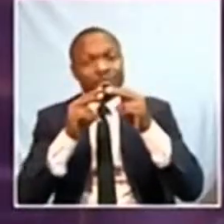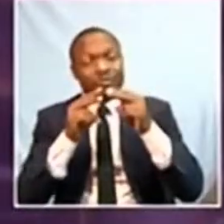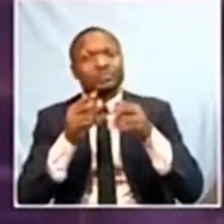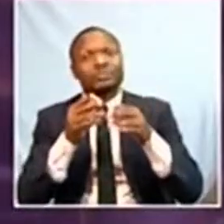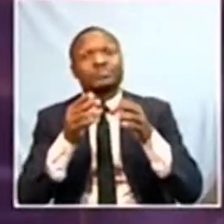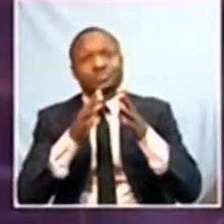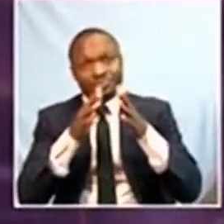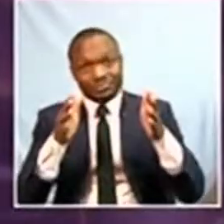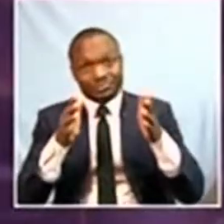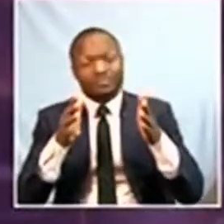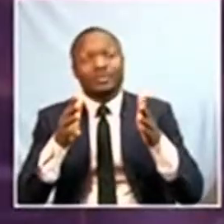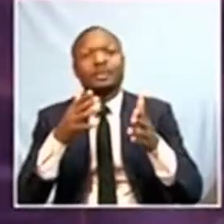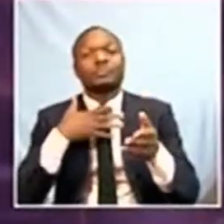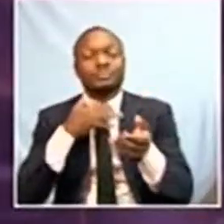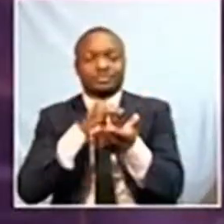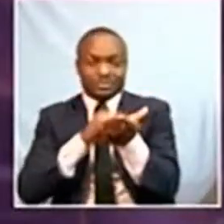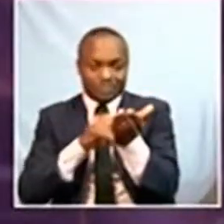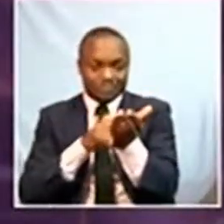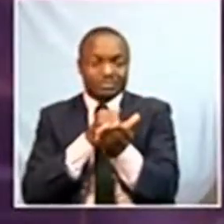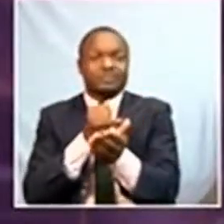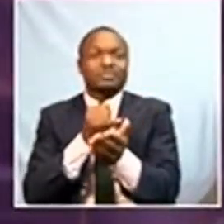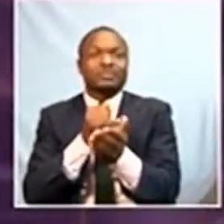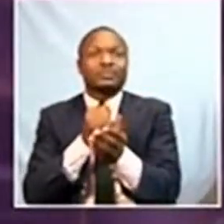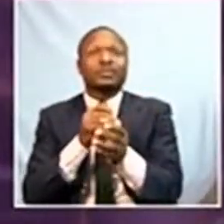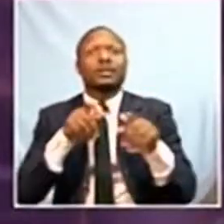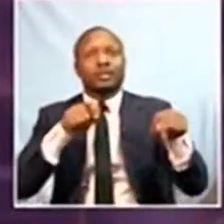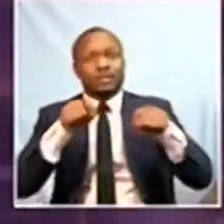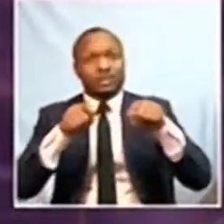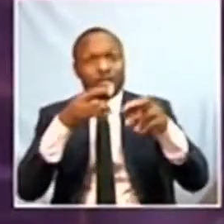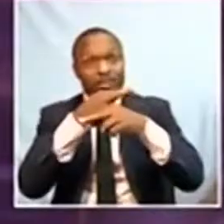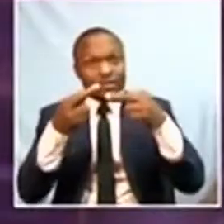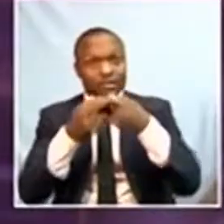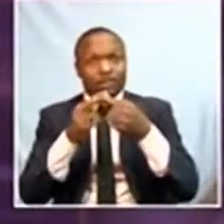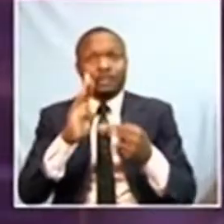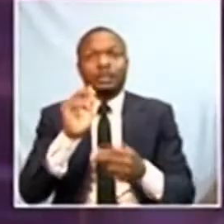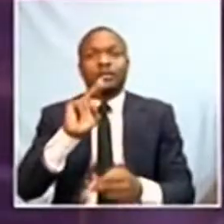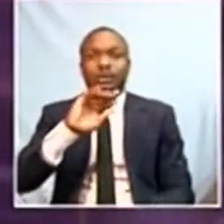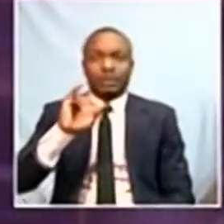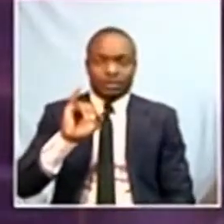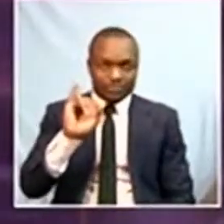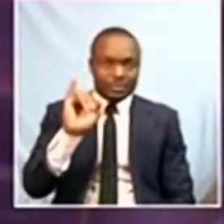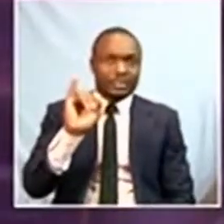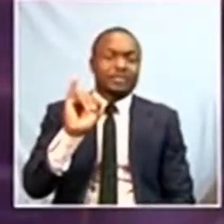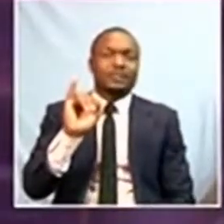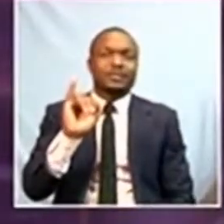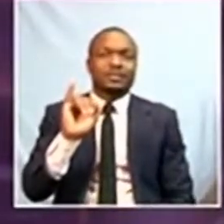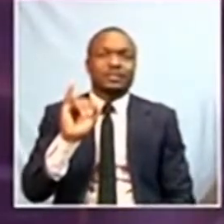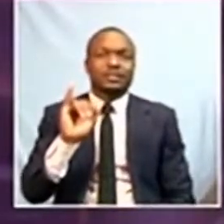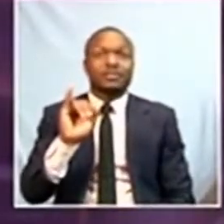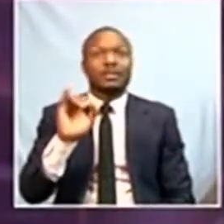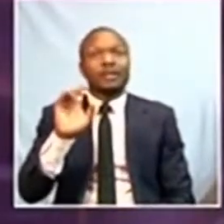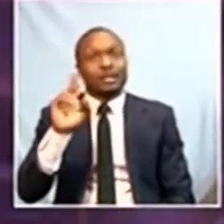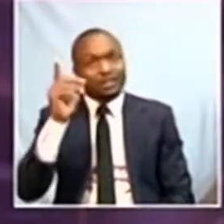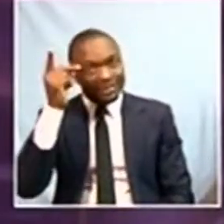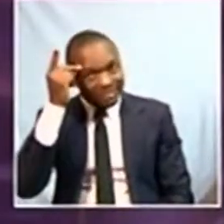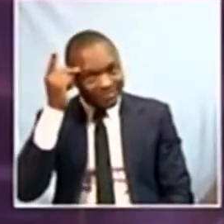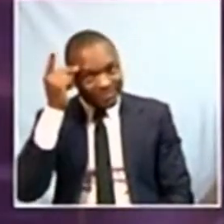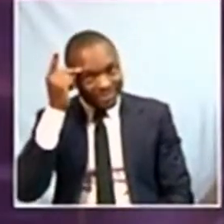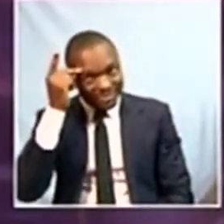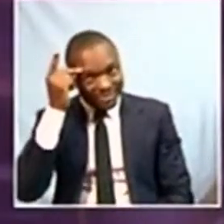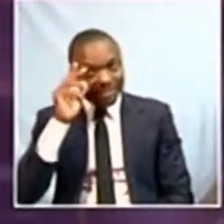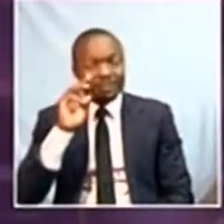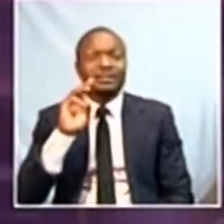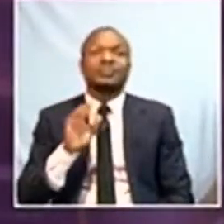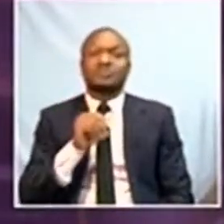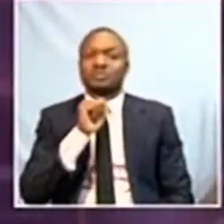presenter, Muyunda Akata Majo. In the control room, Vanji Gove and Mr. David Mulenga, and